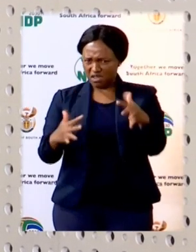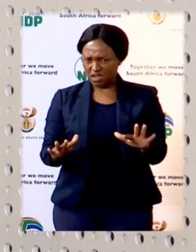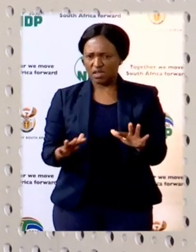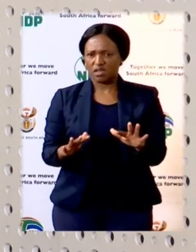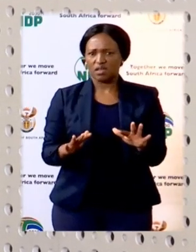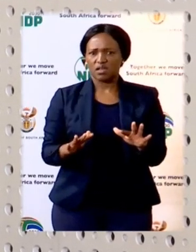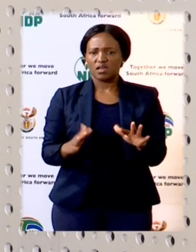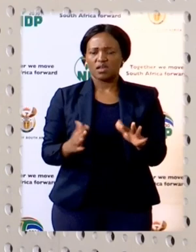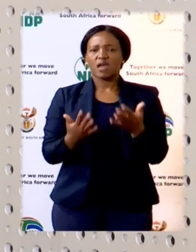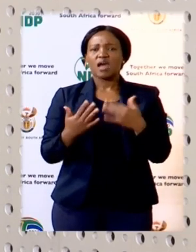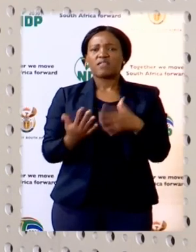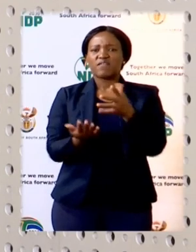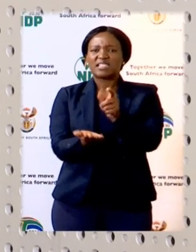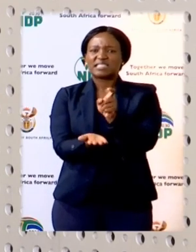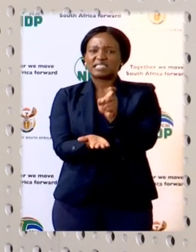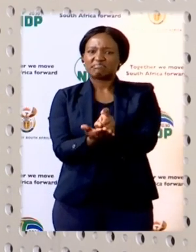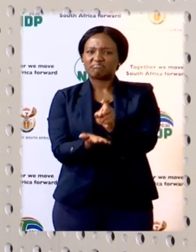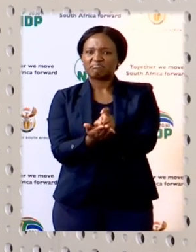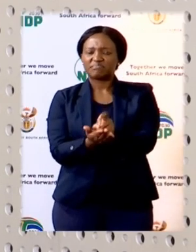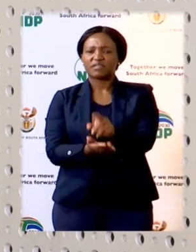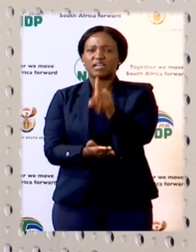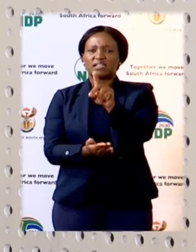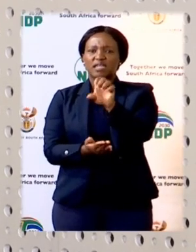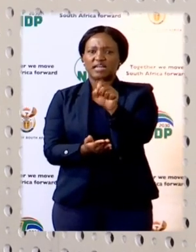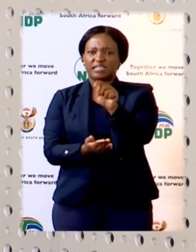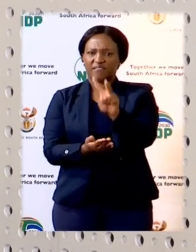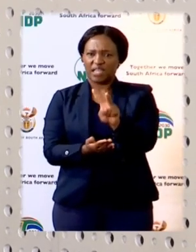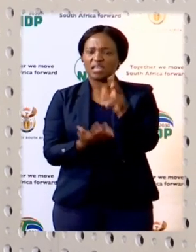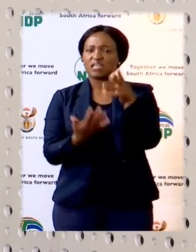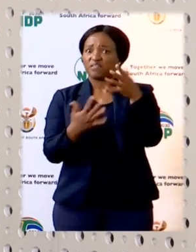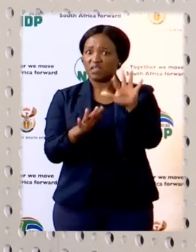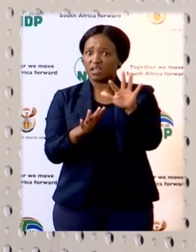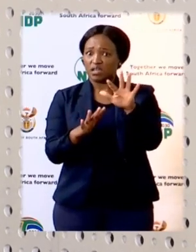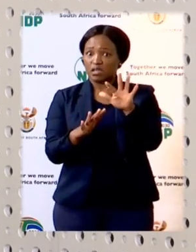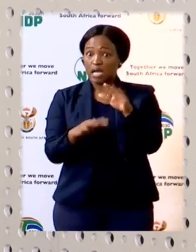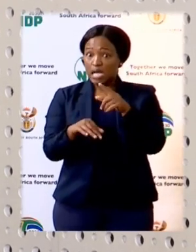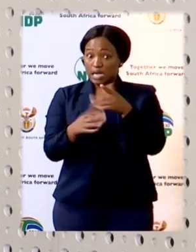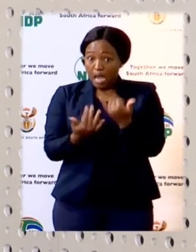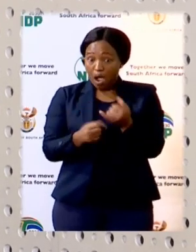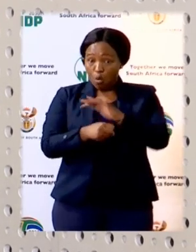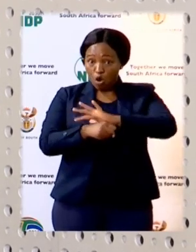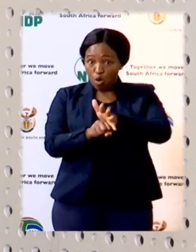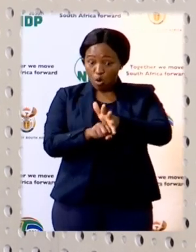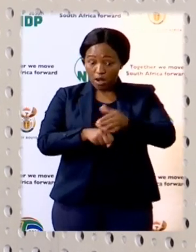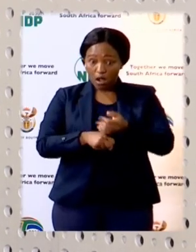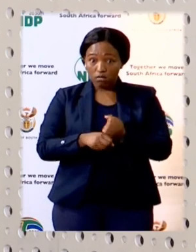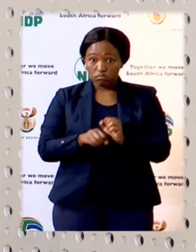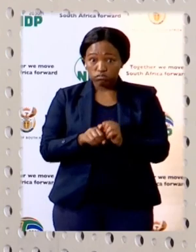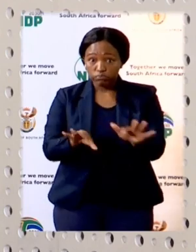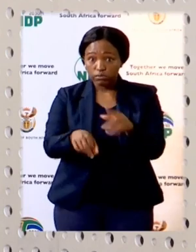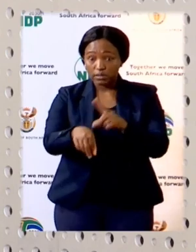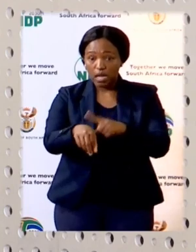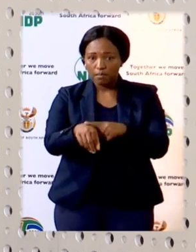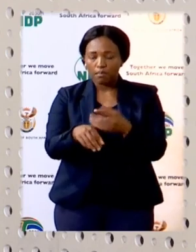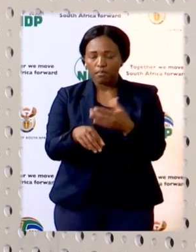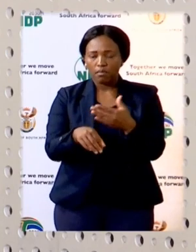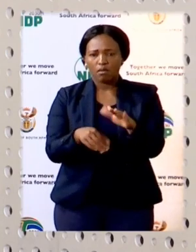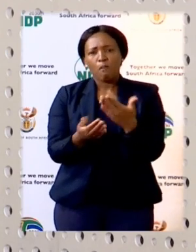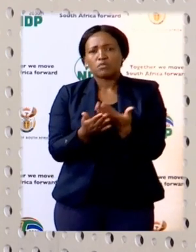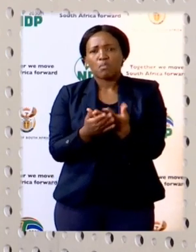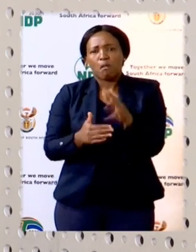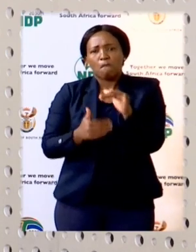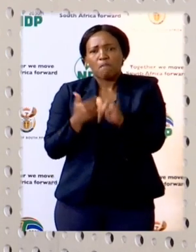then referred to multi-choice, that under these circumstances, can the subscription fees